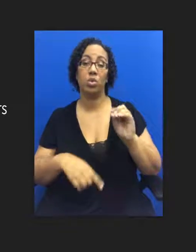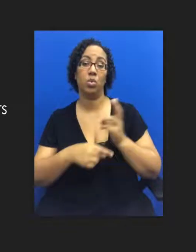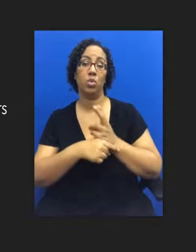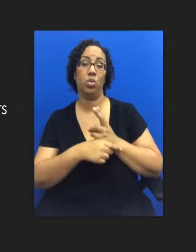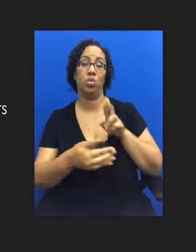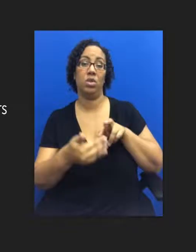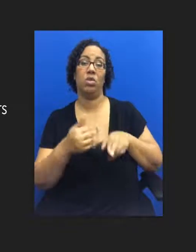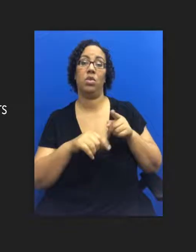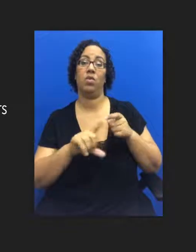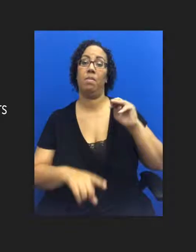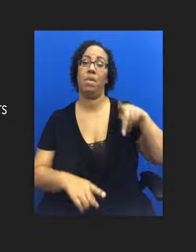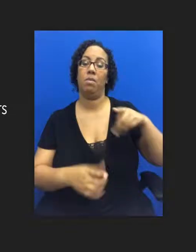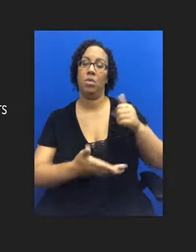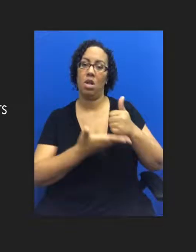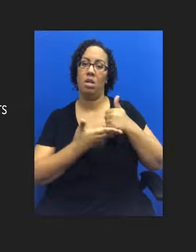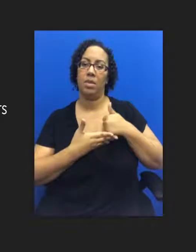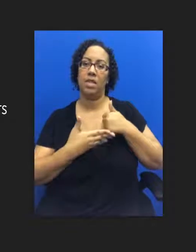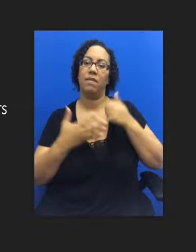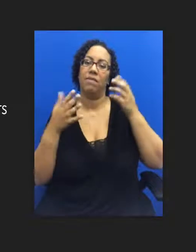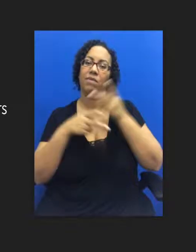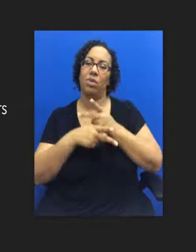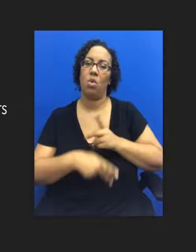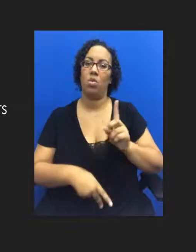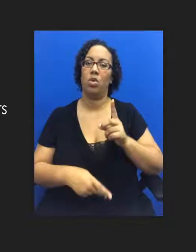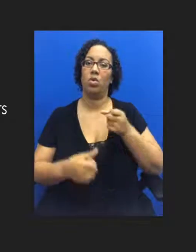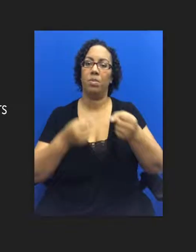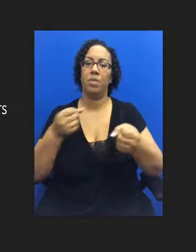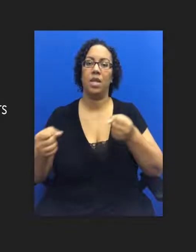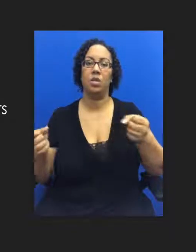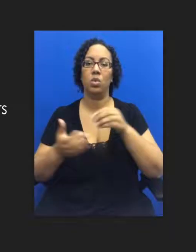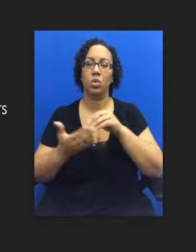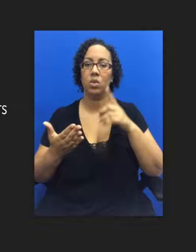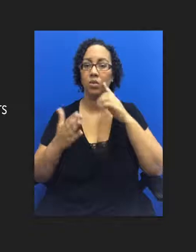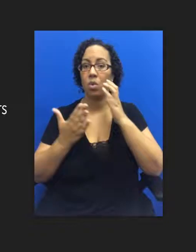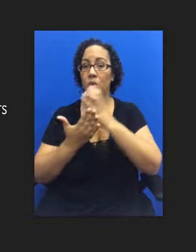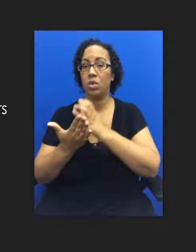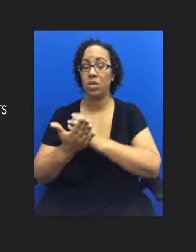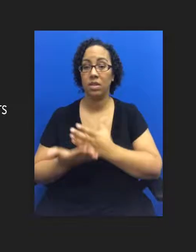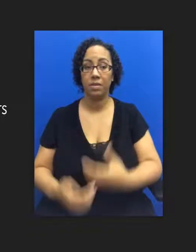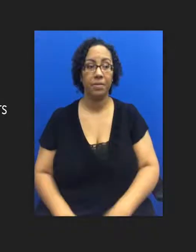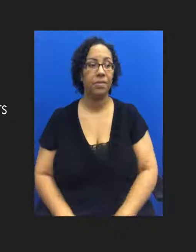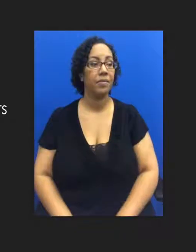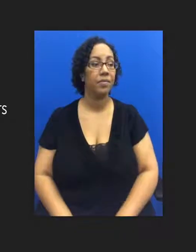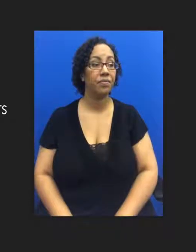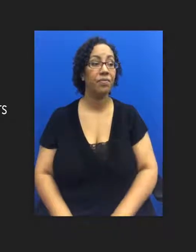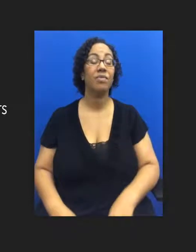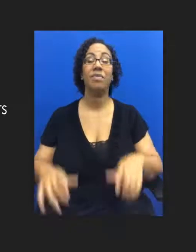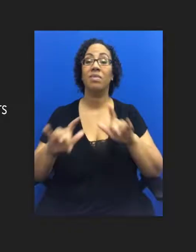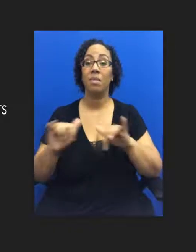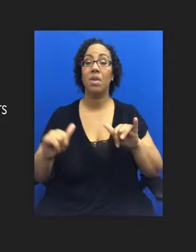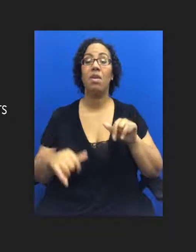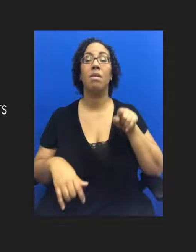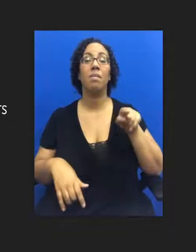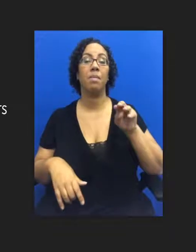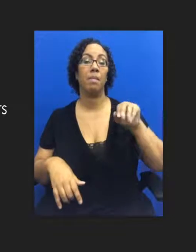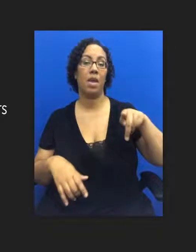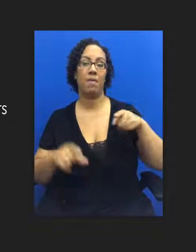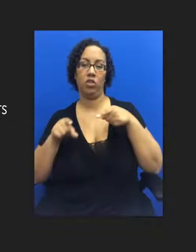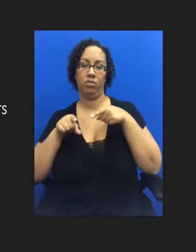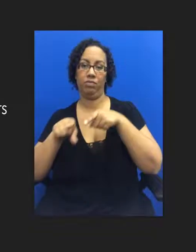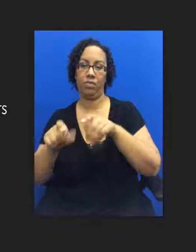from a variety of sources, but we do use the results from the MAP test to determine placement for students in high school courses.